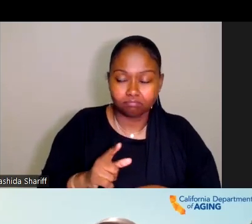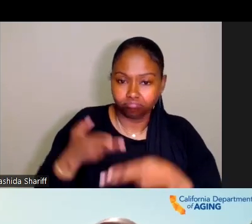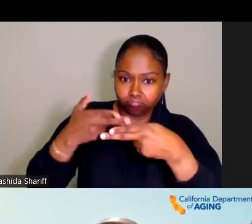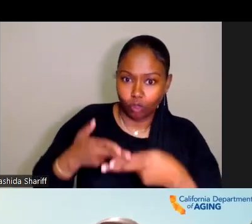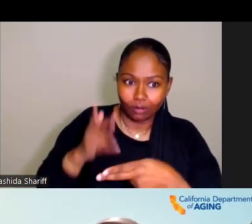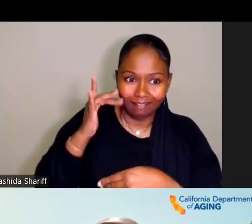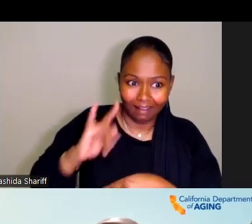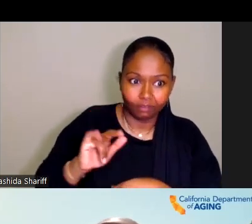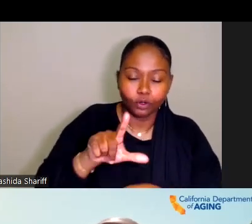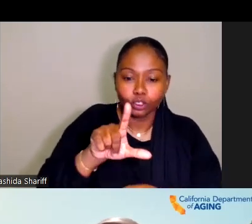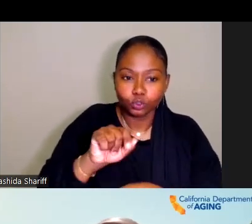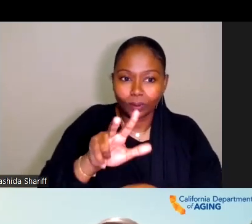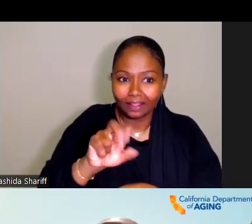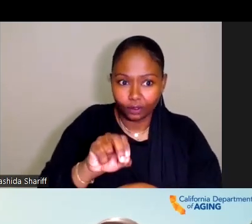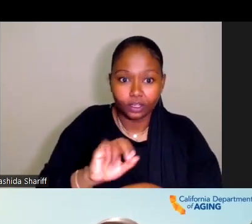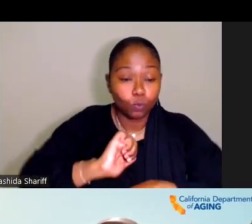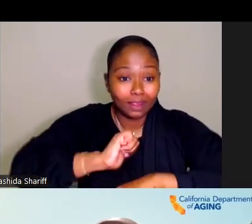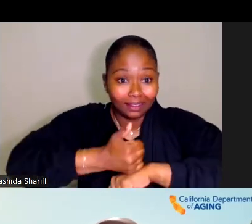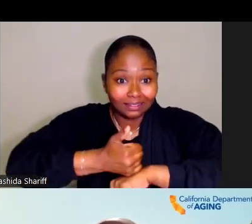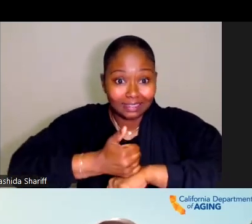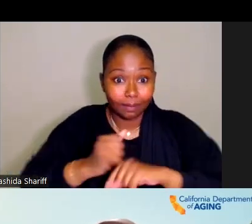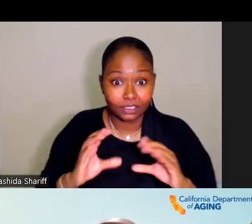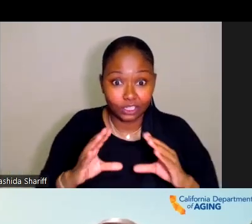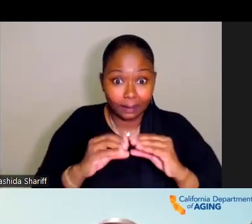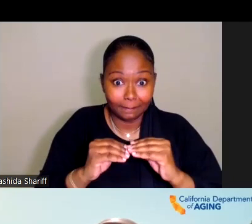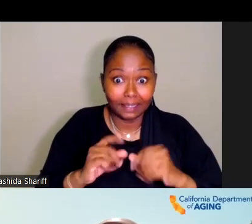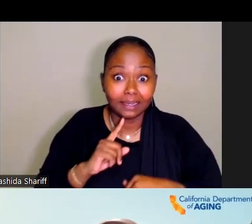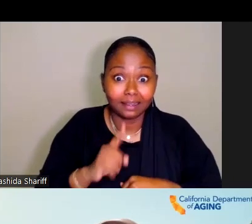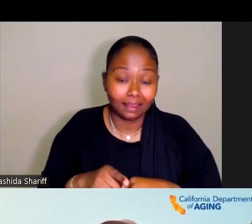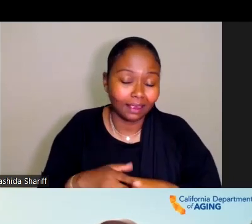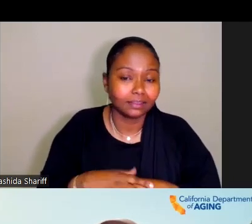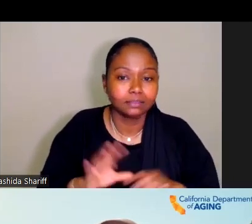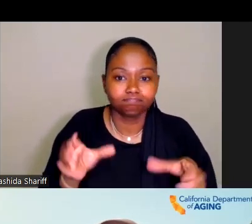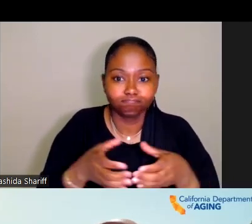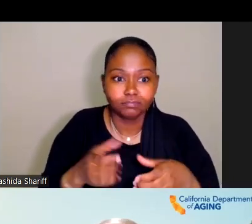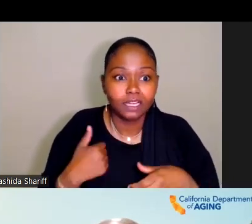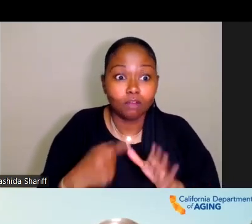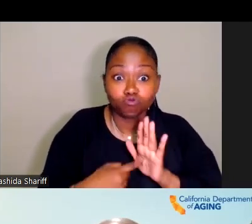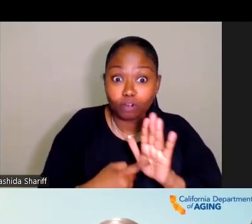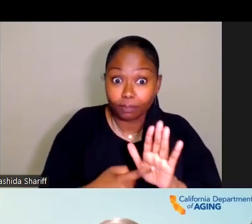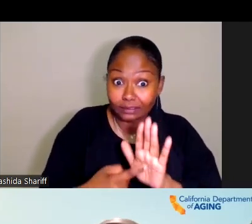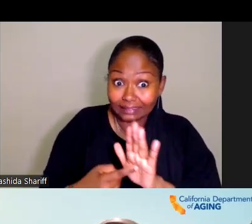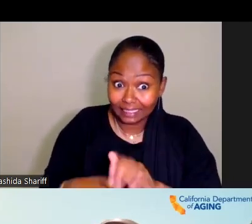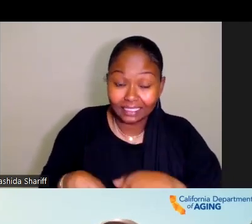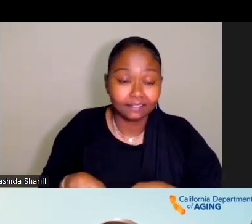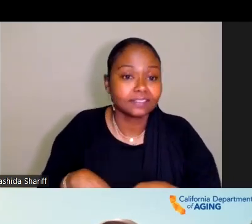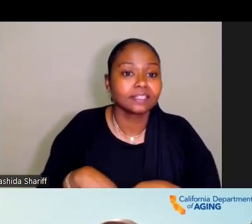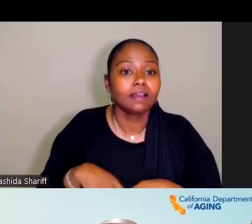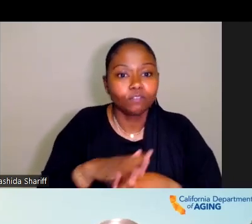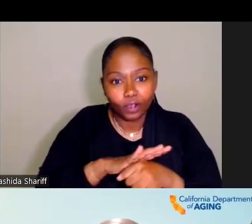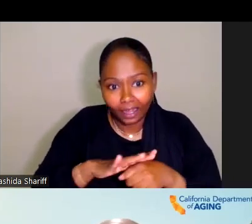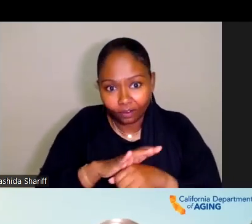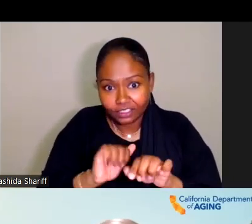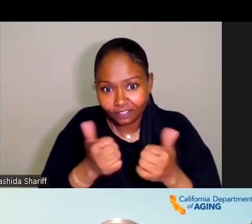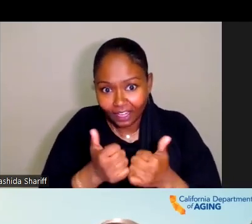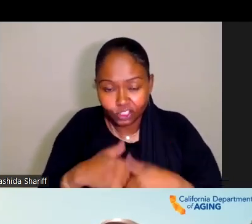We established a steering committee that was made up of representatives of the area agencies on aging, the